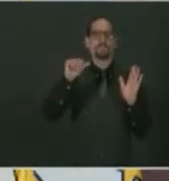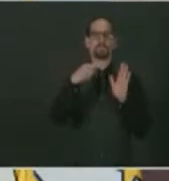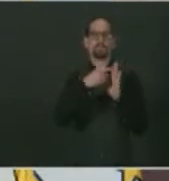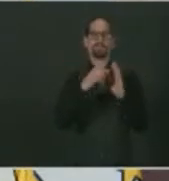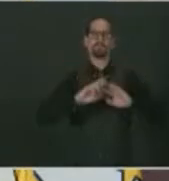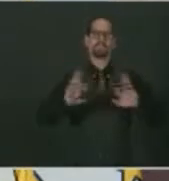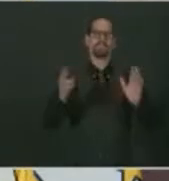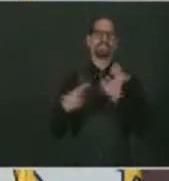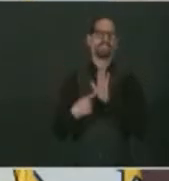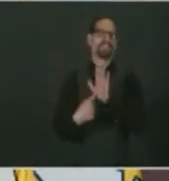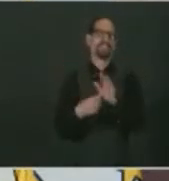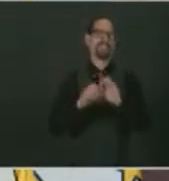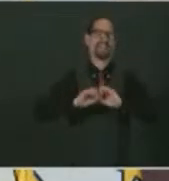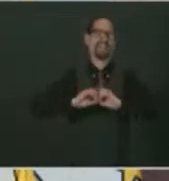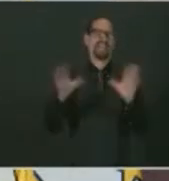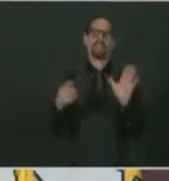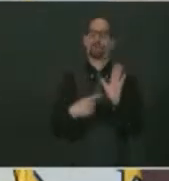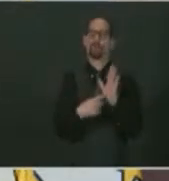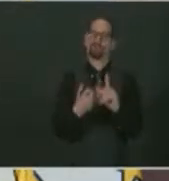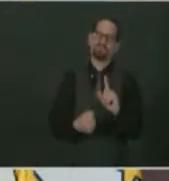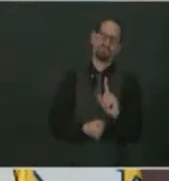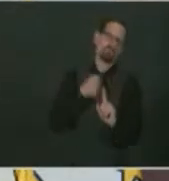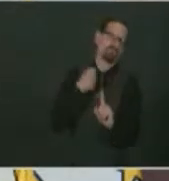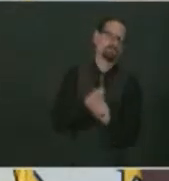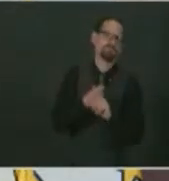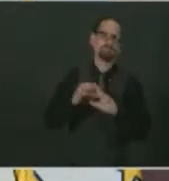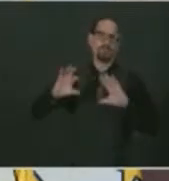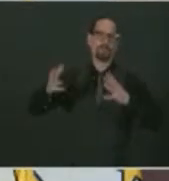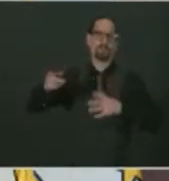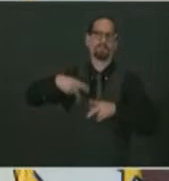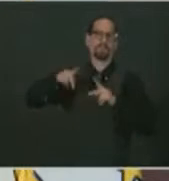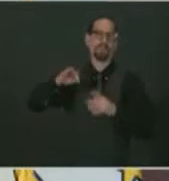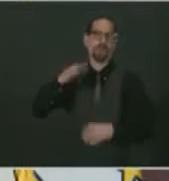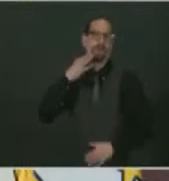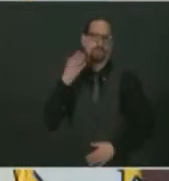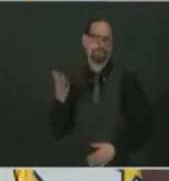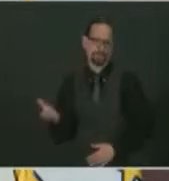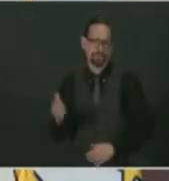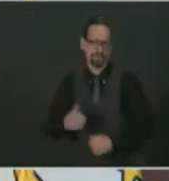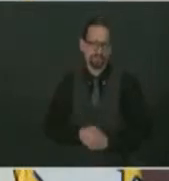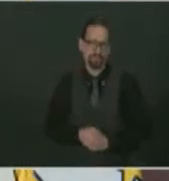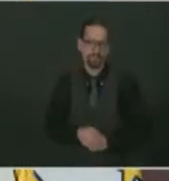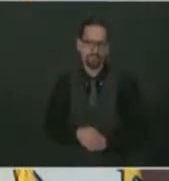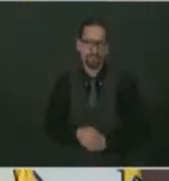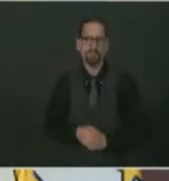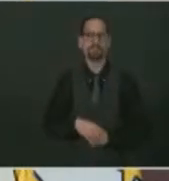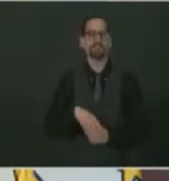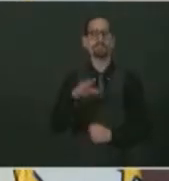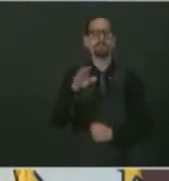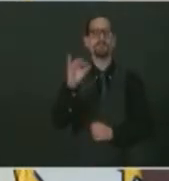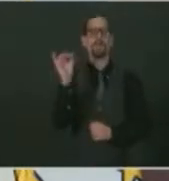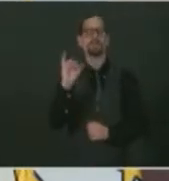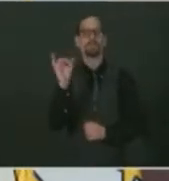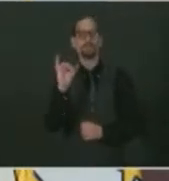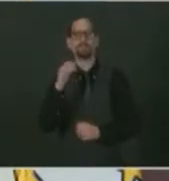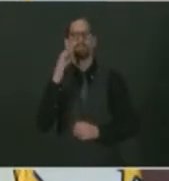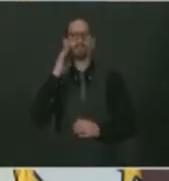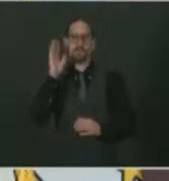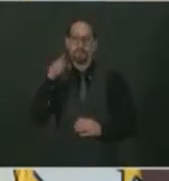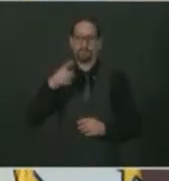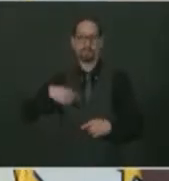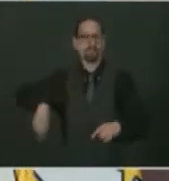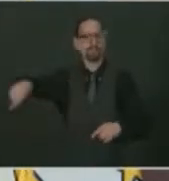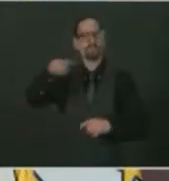by COVID-19. We've also understood that it's based on the surrounding environments,